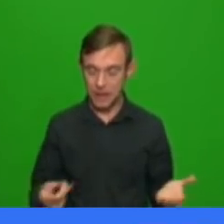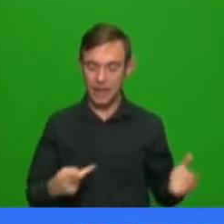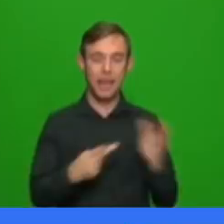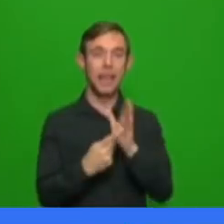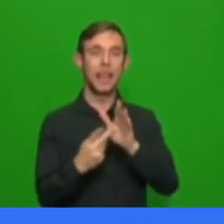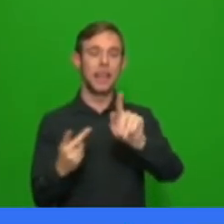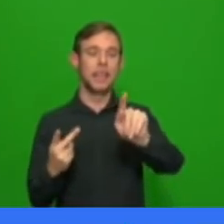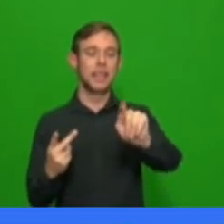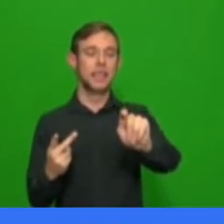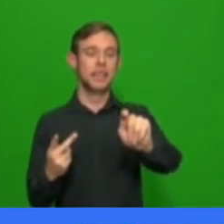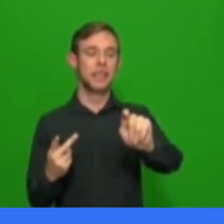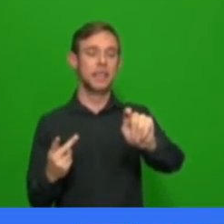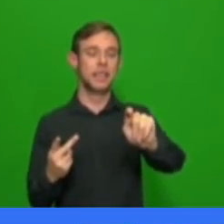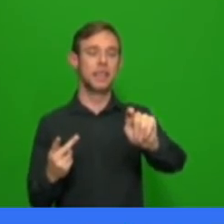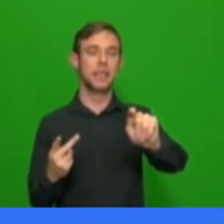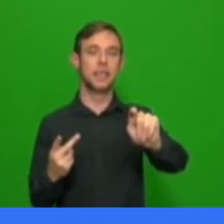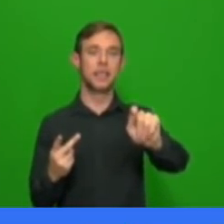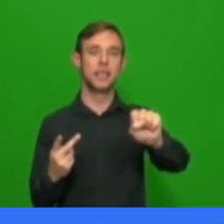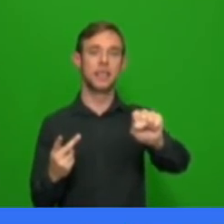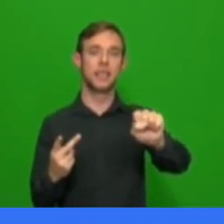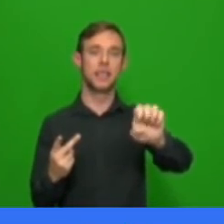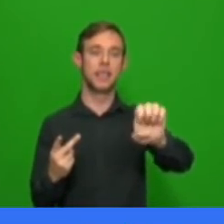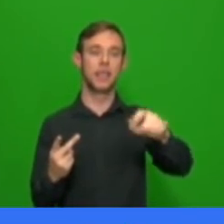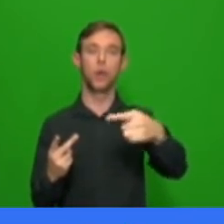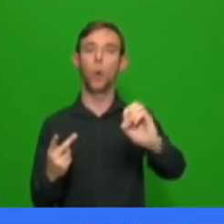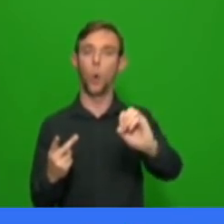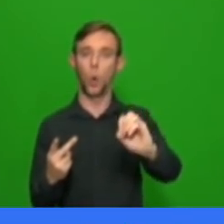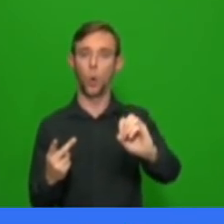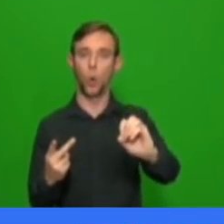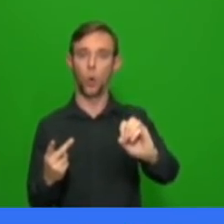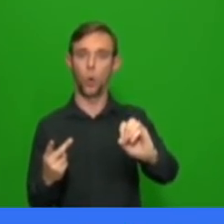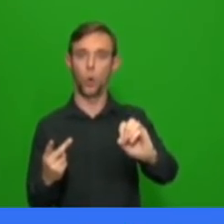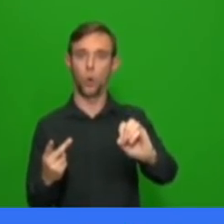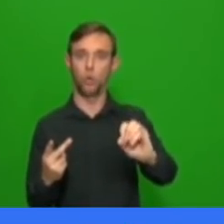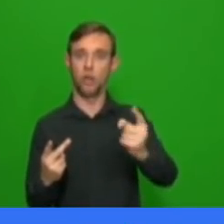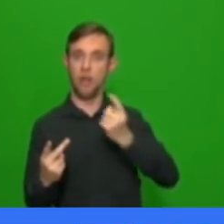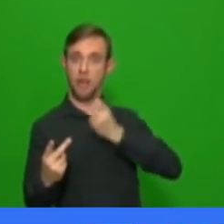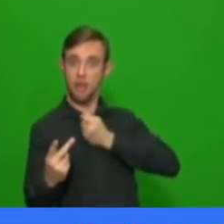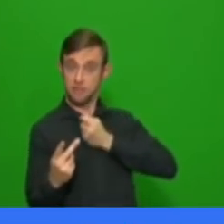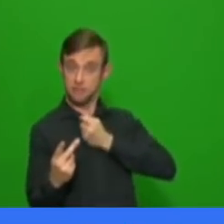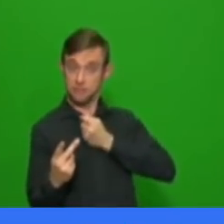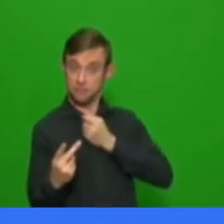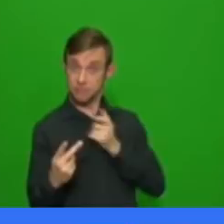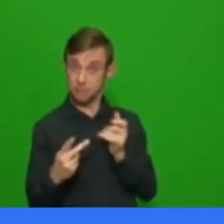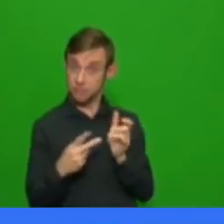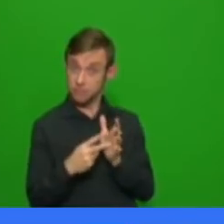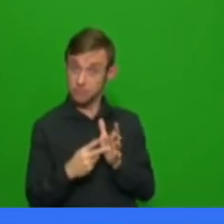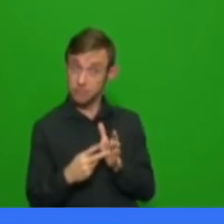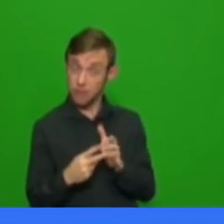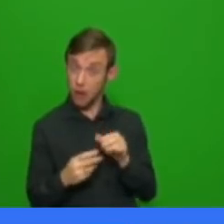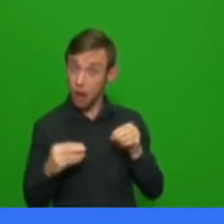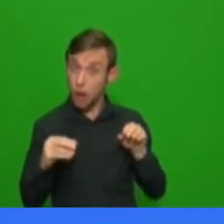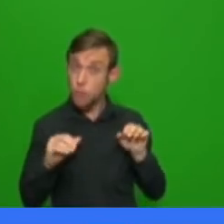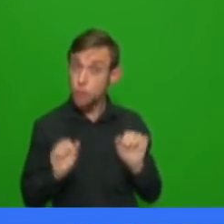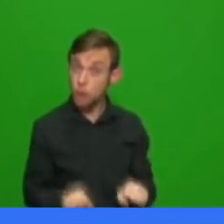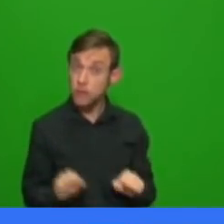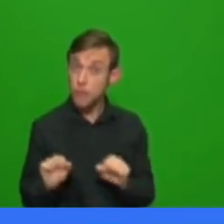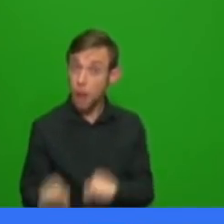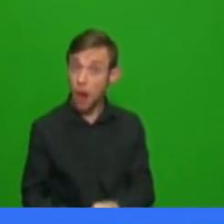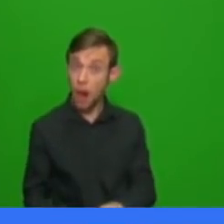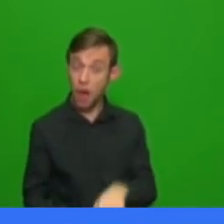Tsego, well, this links back to Tsego's question, which says that, is there a likelihood of a